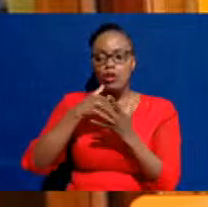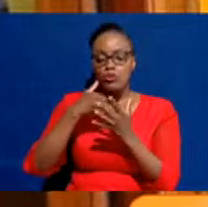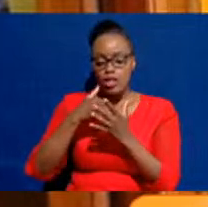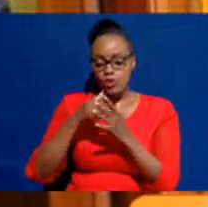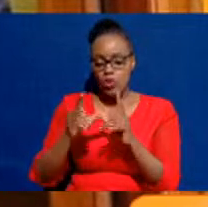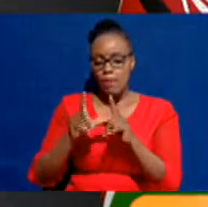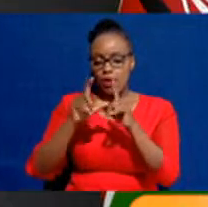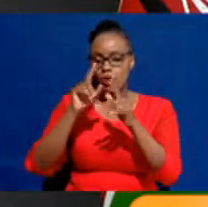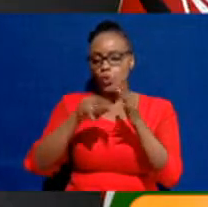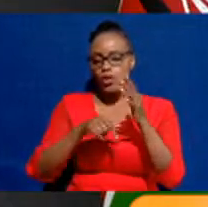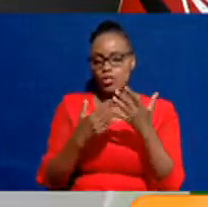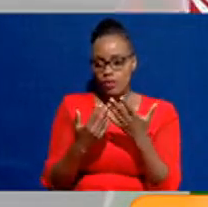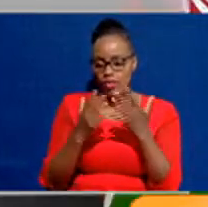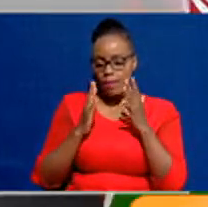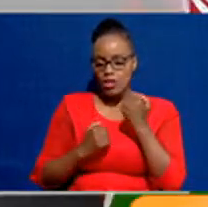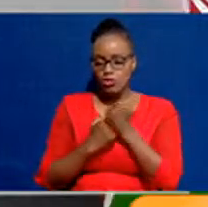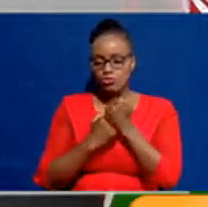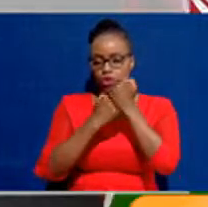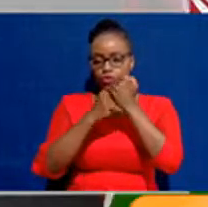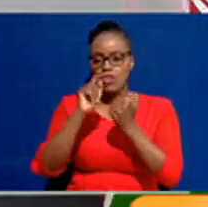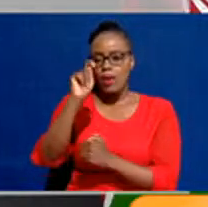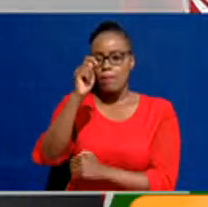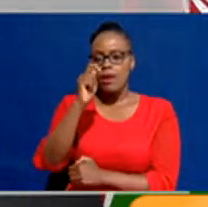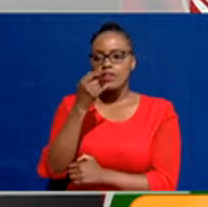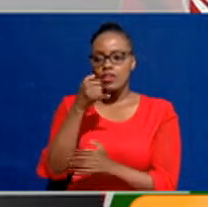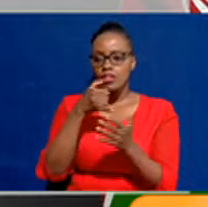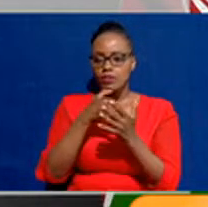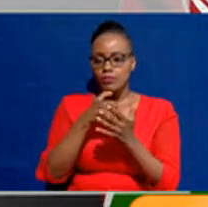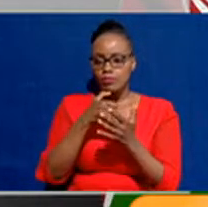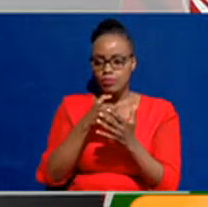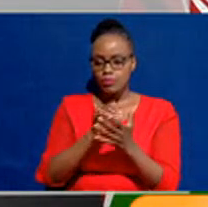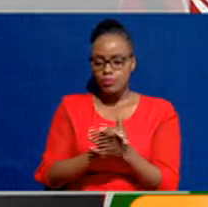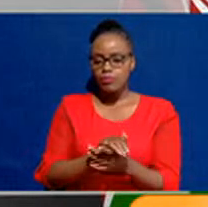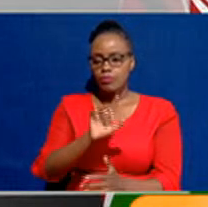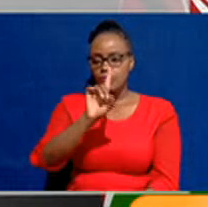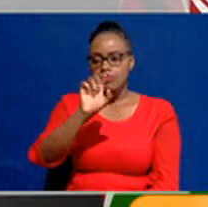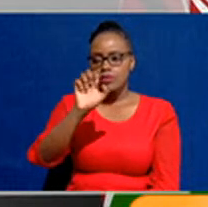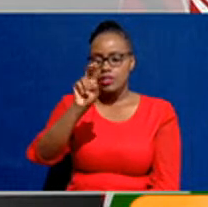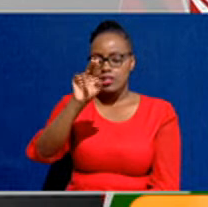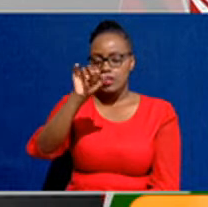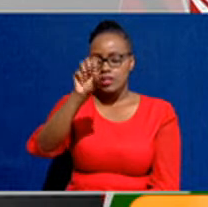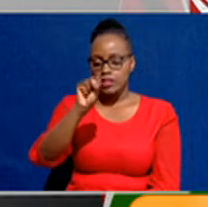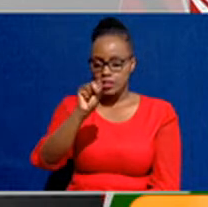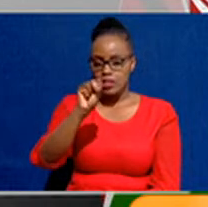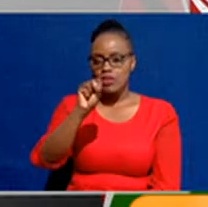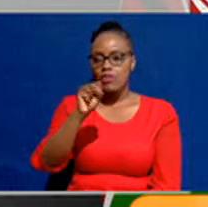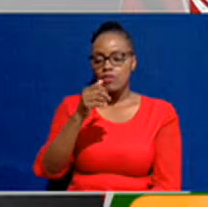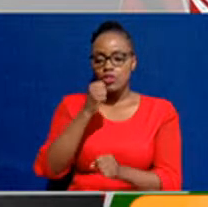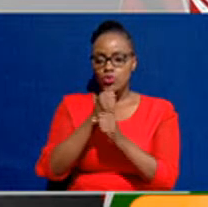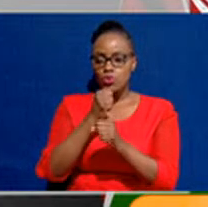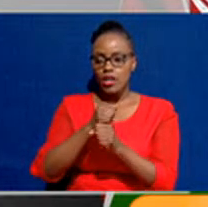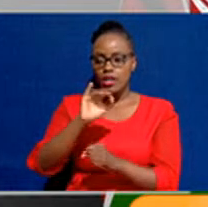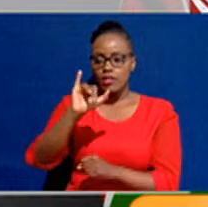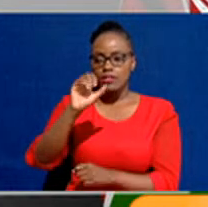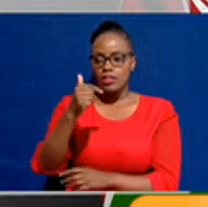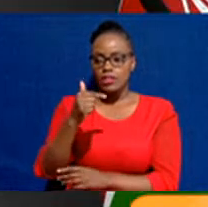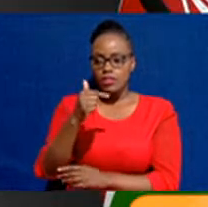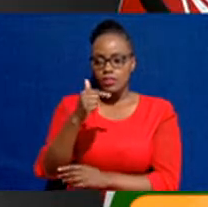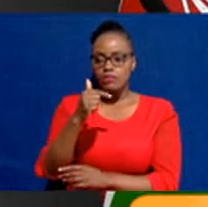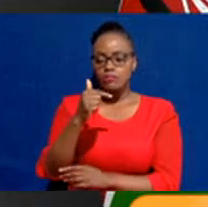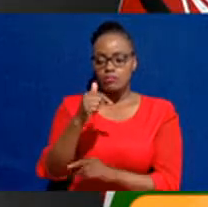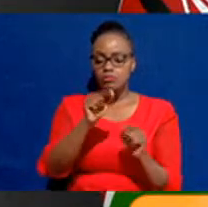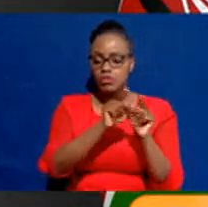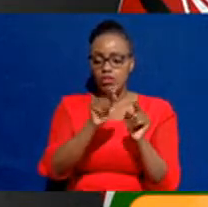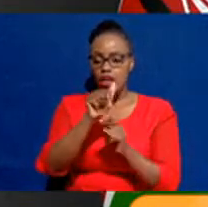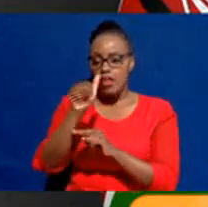rewarded include loyalists of the president, including journalist Dennis Itumbi, set to serve in the ICT ministry, with